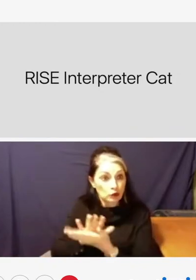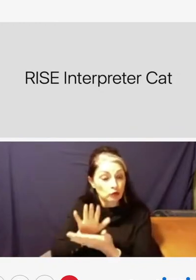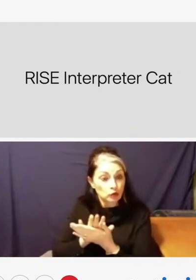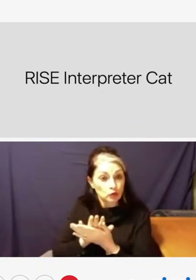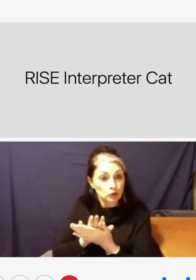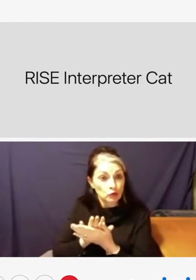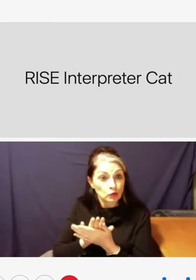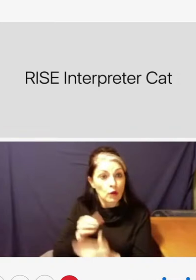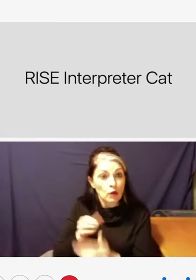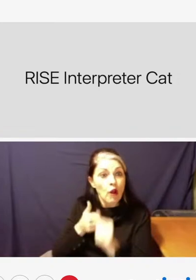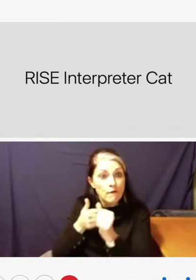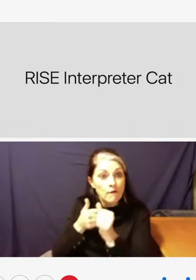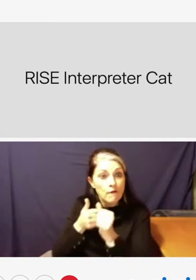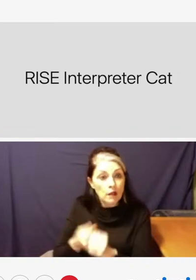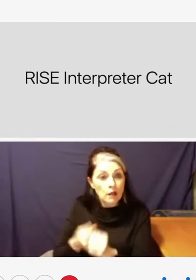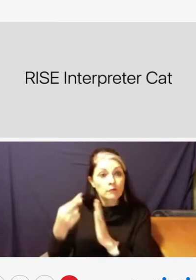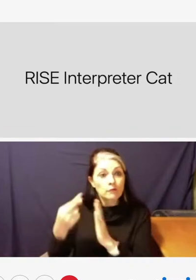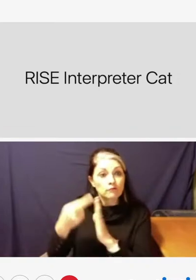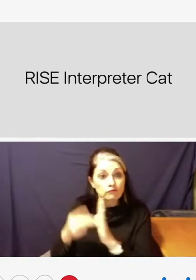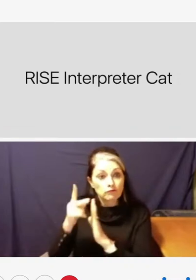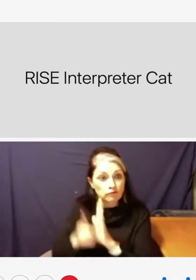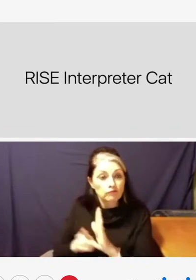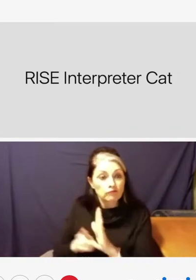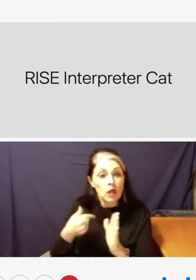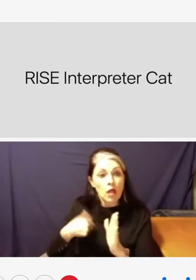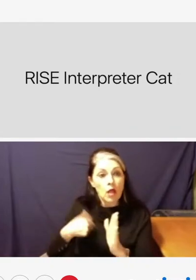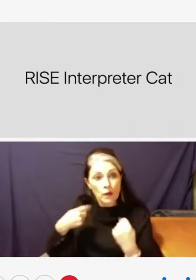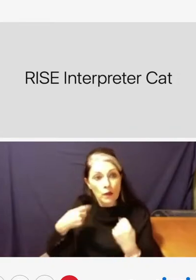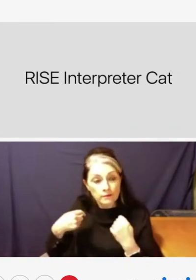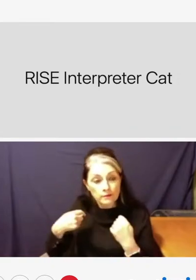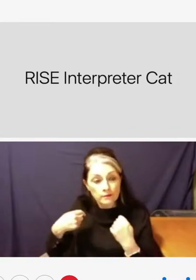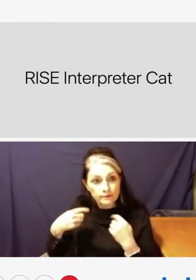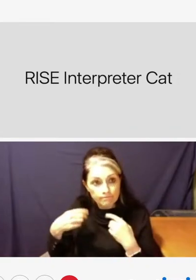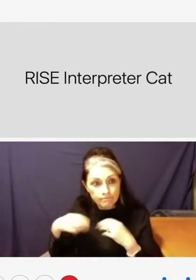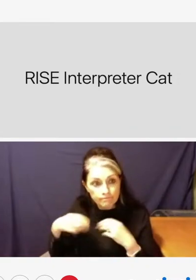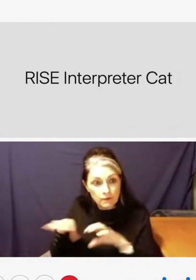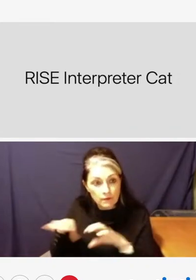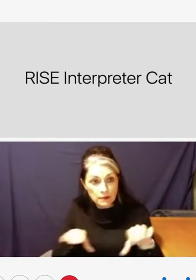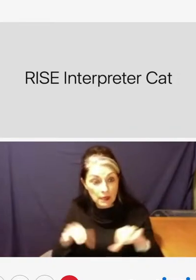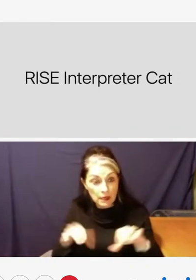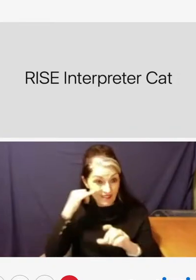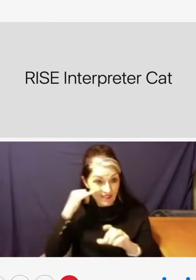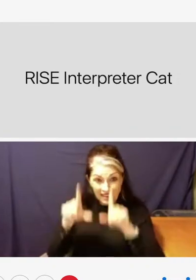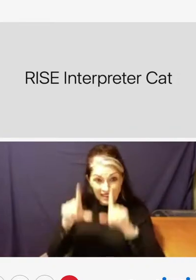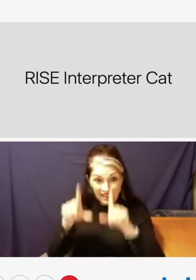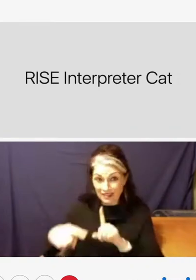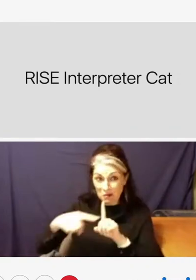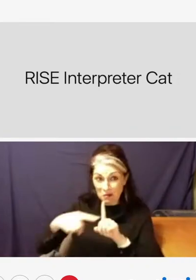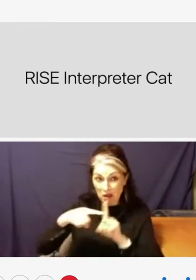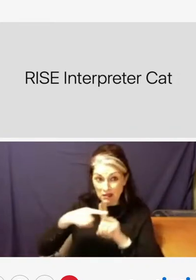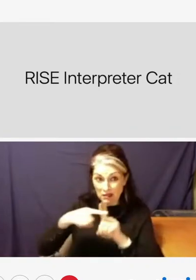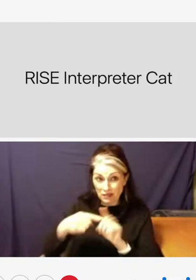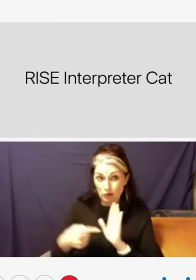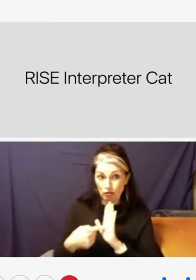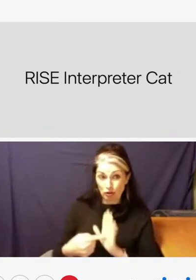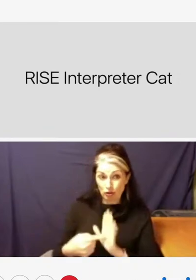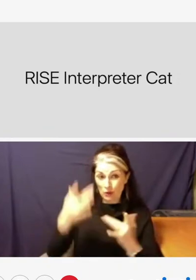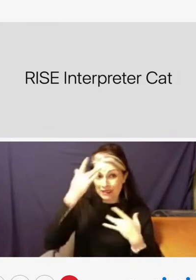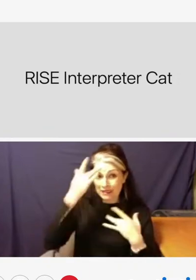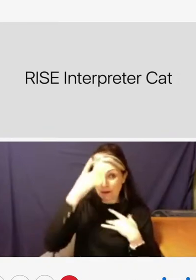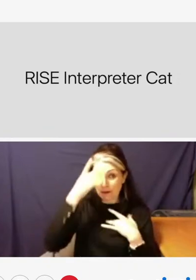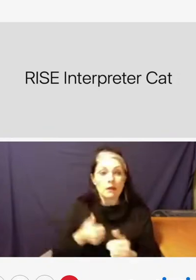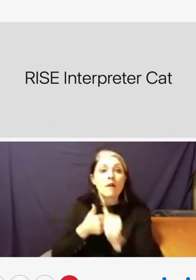mitigation efforts that we've done uh if they test positive or start demonstrating symptoms then they follow the same typical